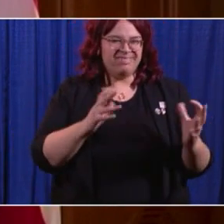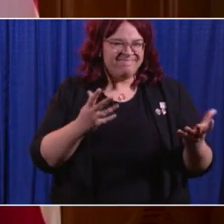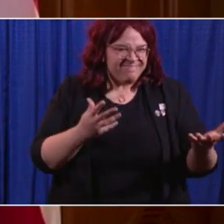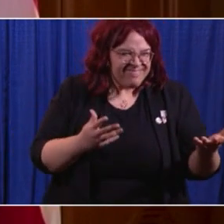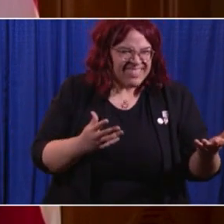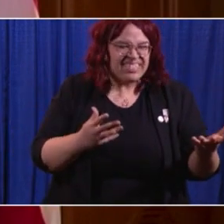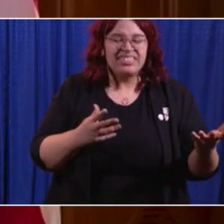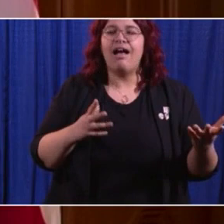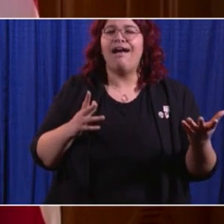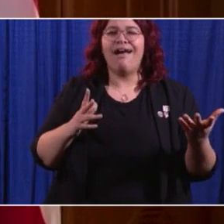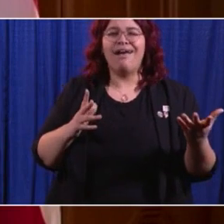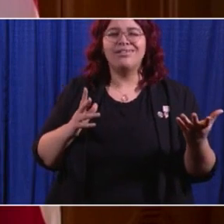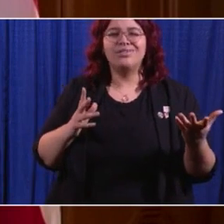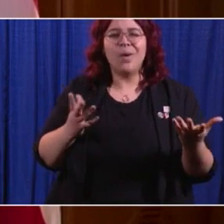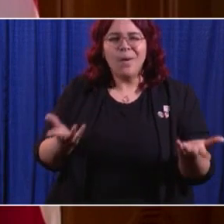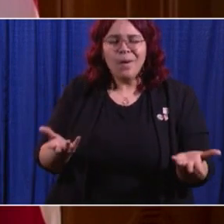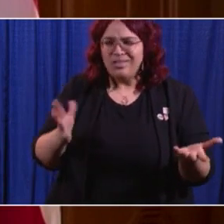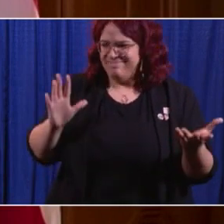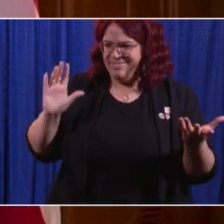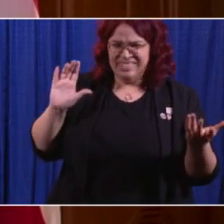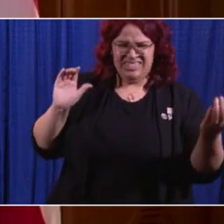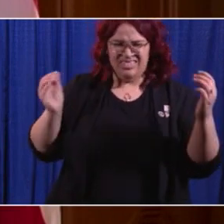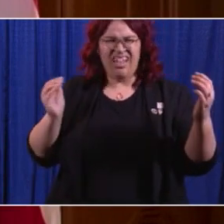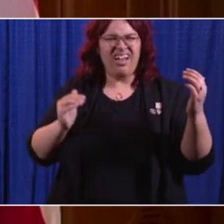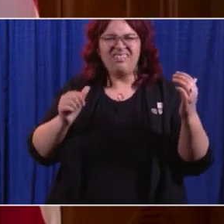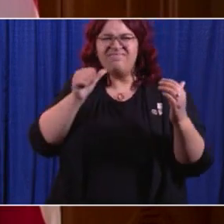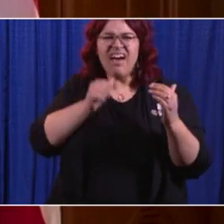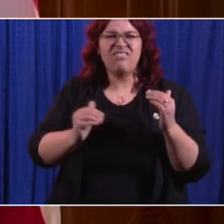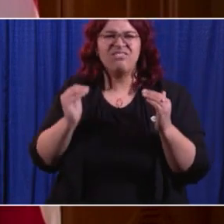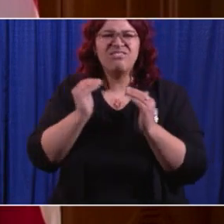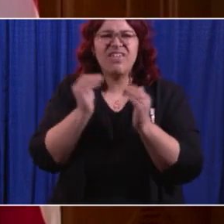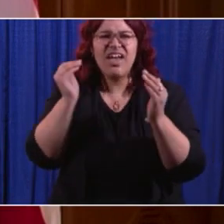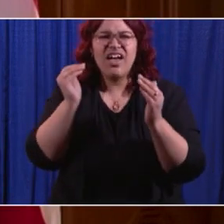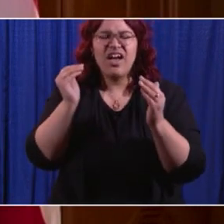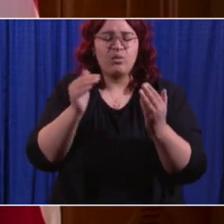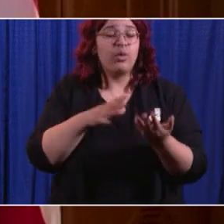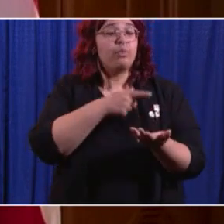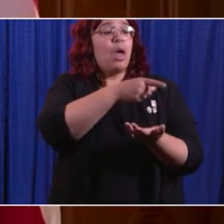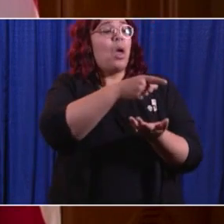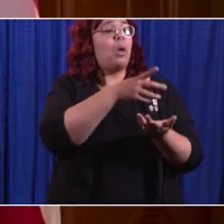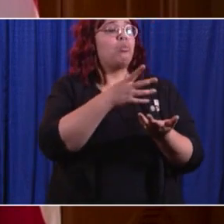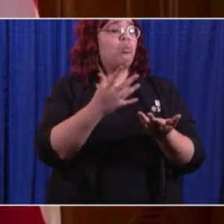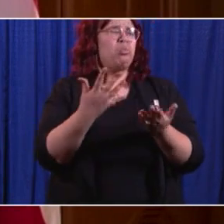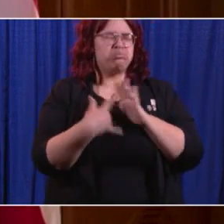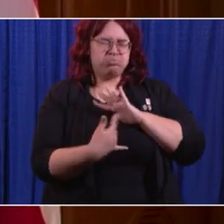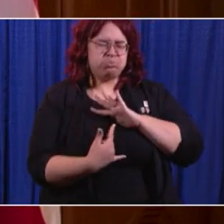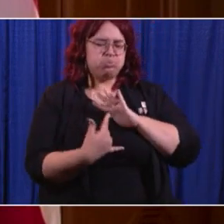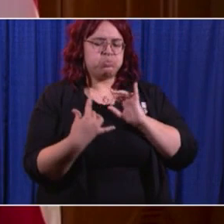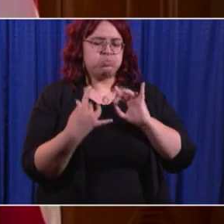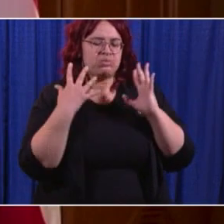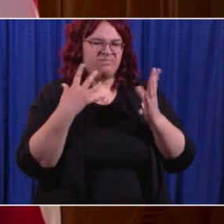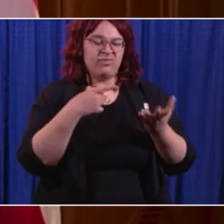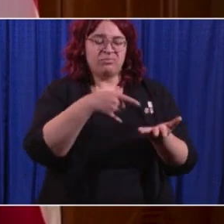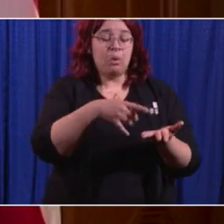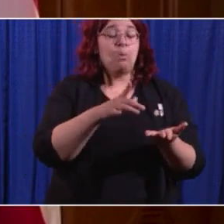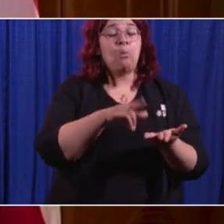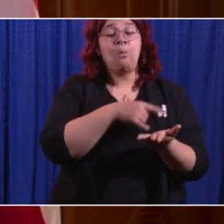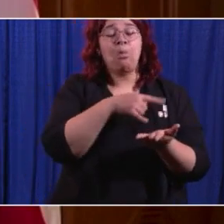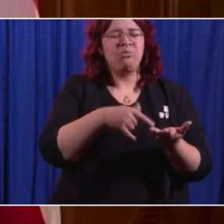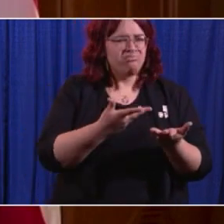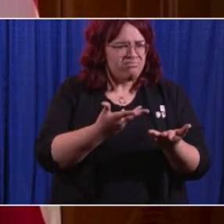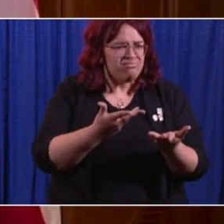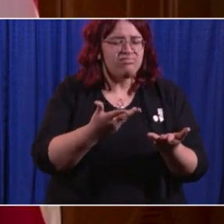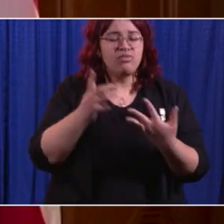and grocery stores don't seem to be under as much scrutiny. When can the restaurant owners expect to see some of